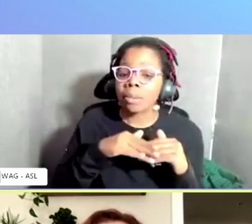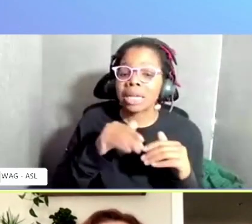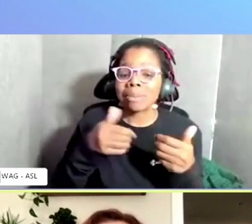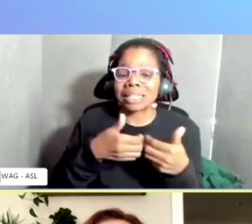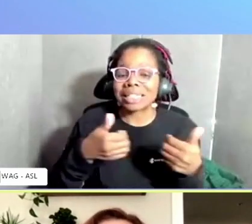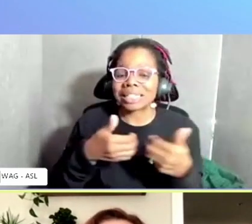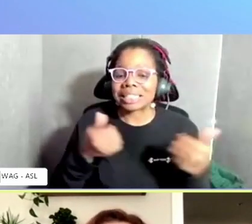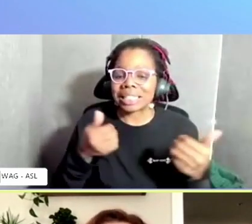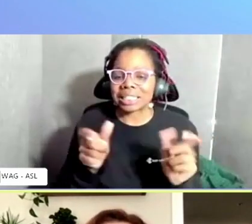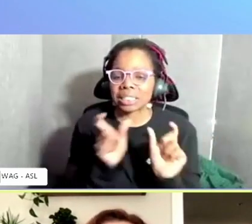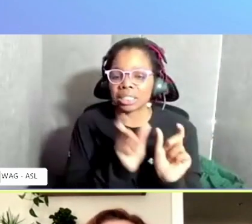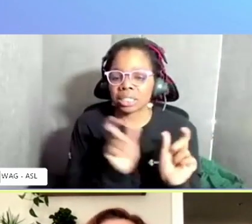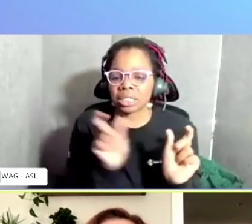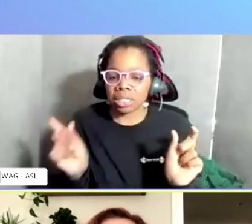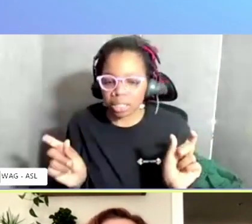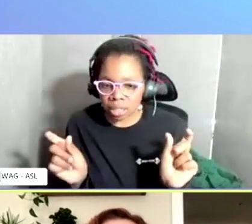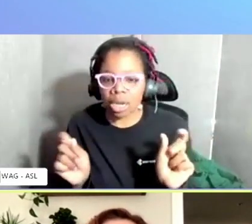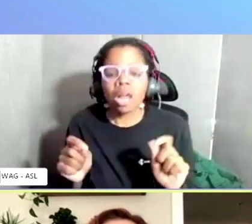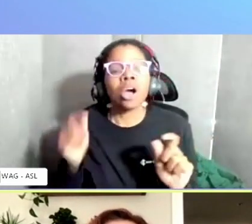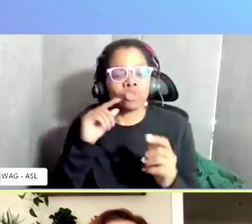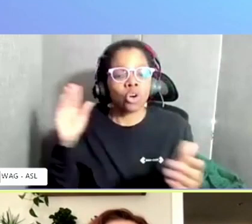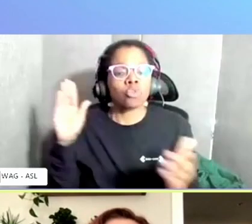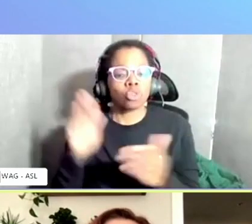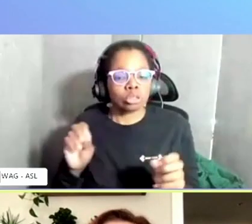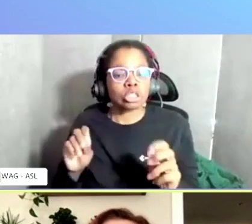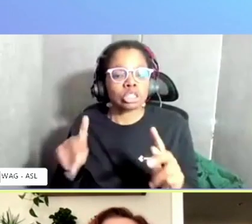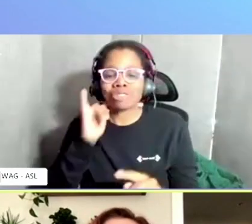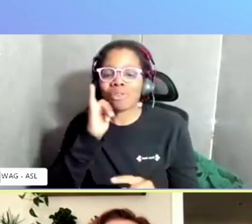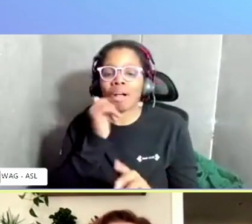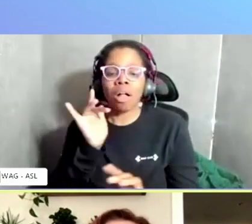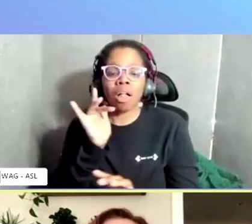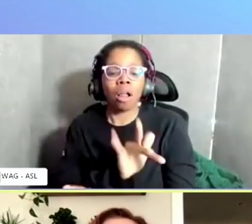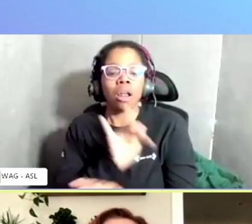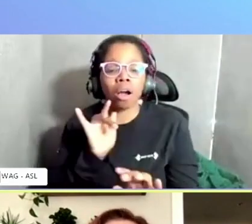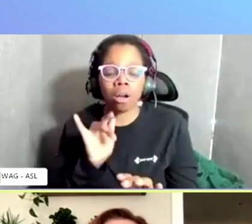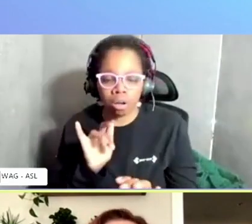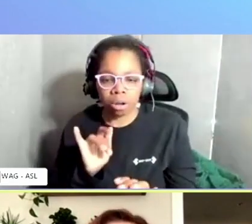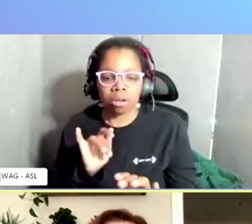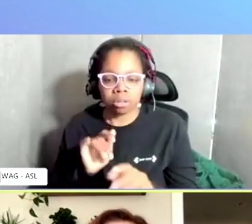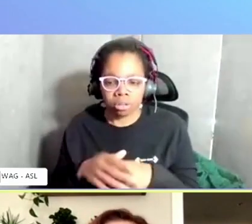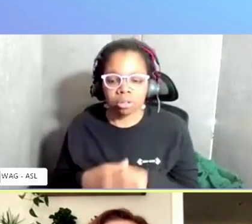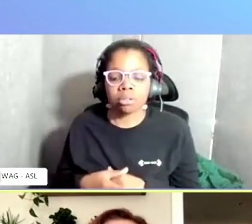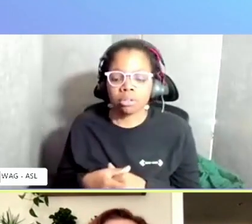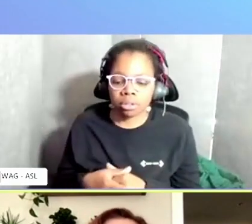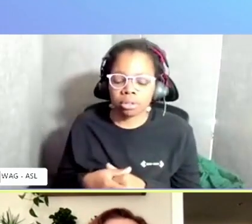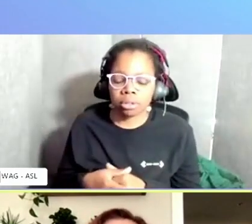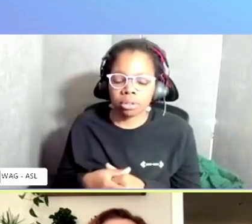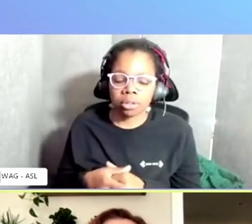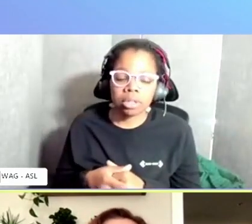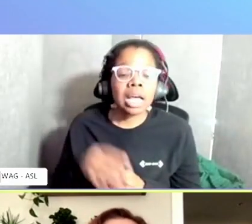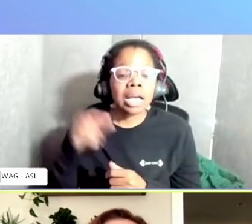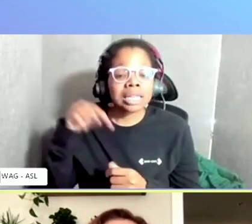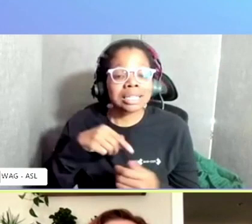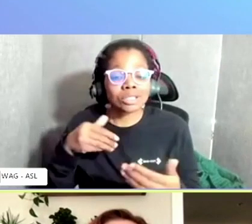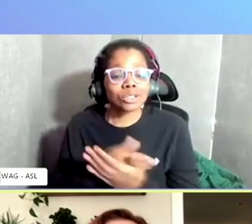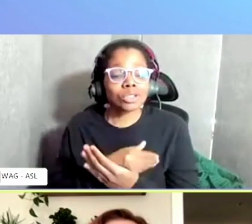distance that they need to be spaced in order to reduce the chance of accidentally activating the wrong element. This